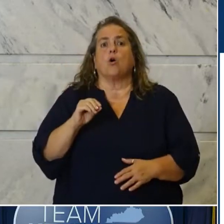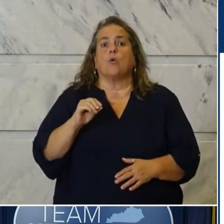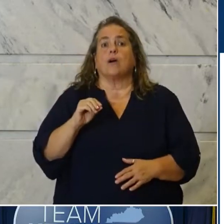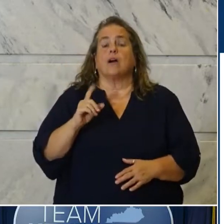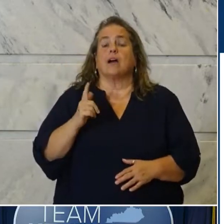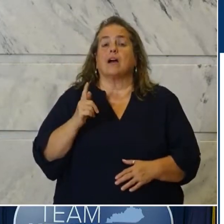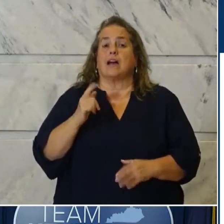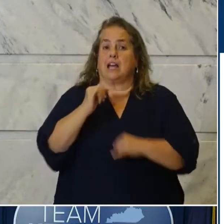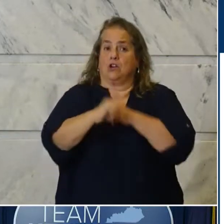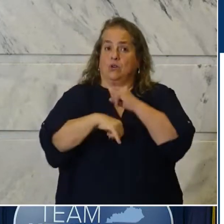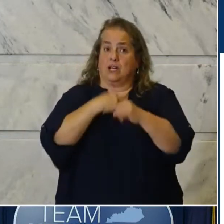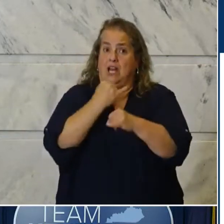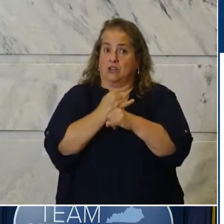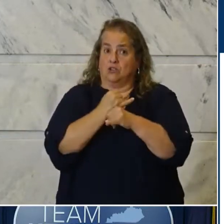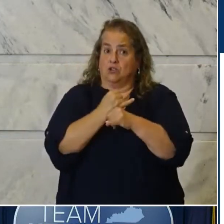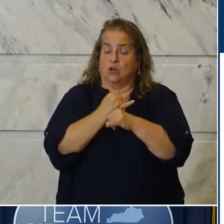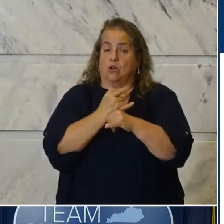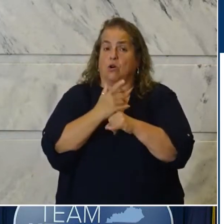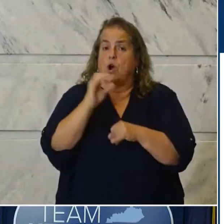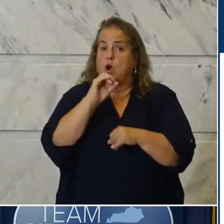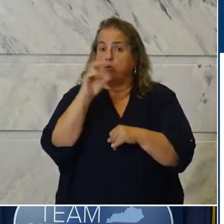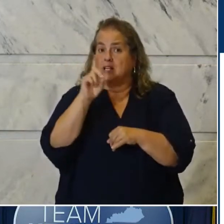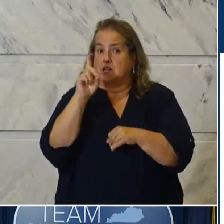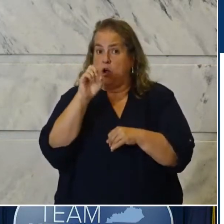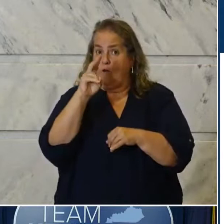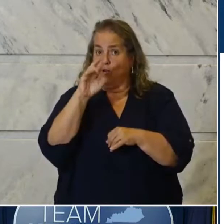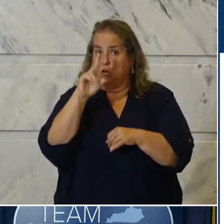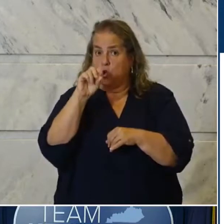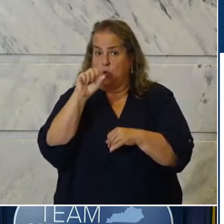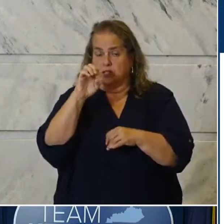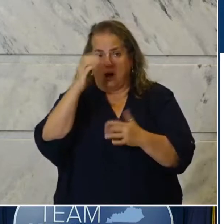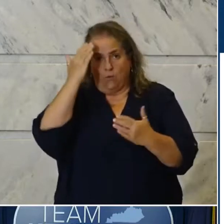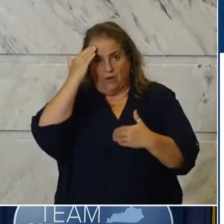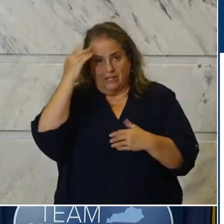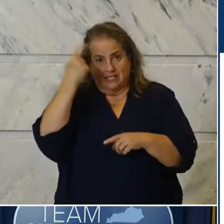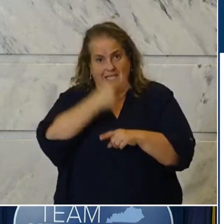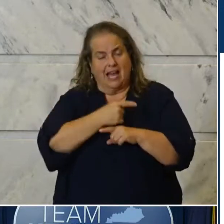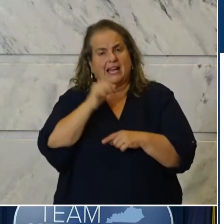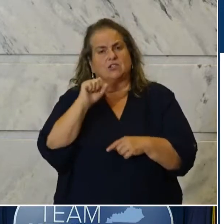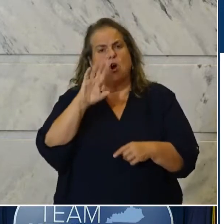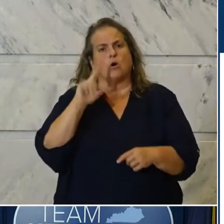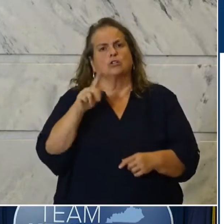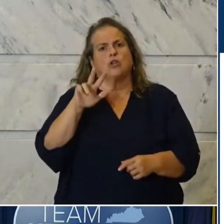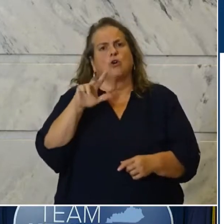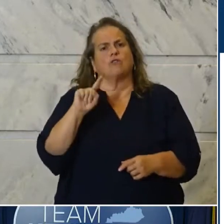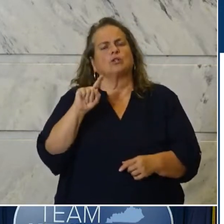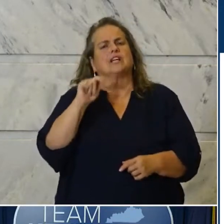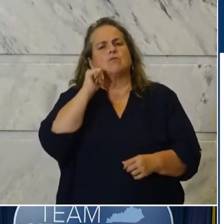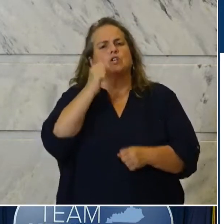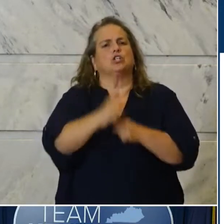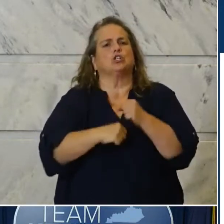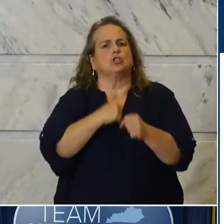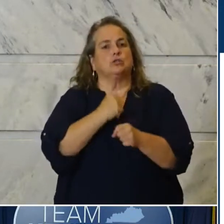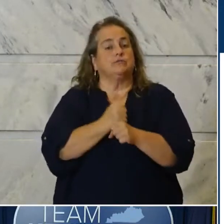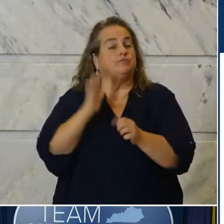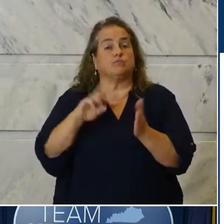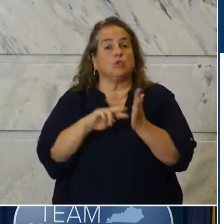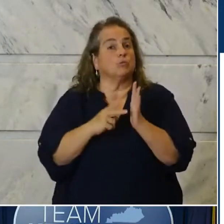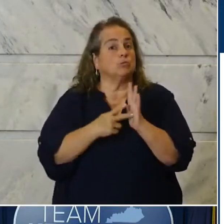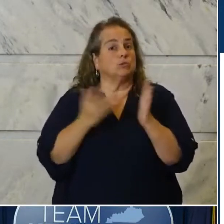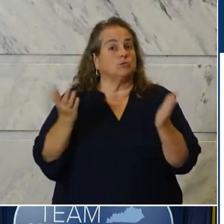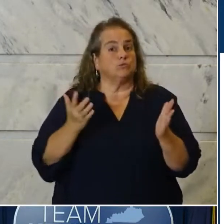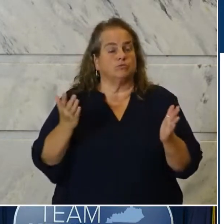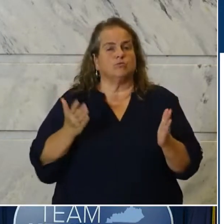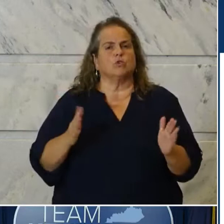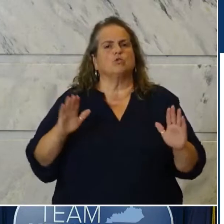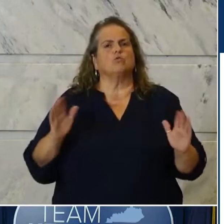Day is a global event held on August 31st each year. Its purpose is simple: to raise